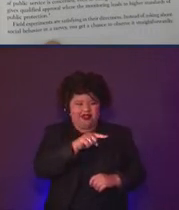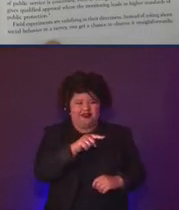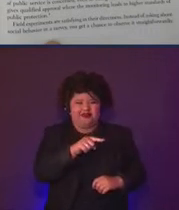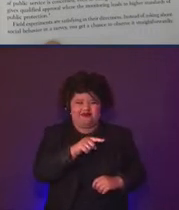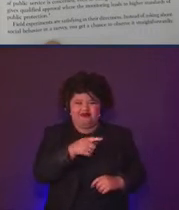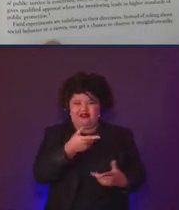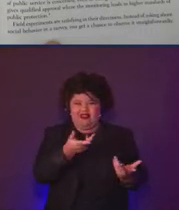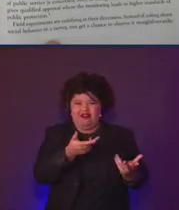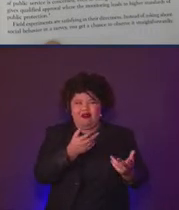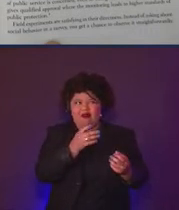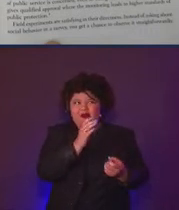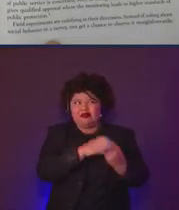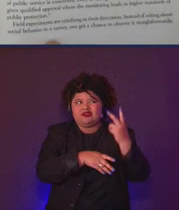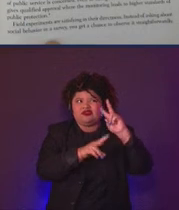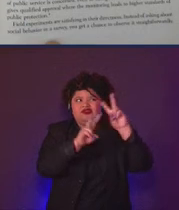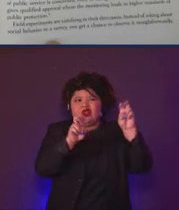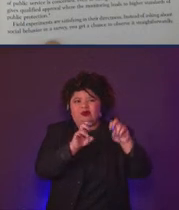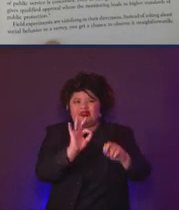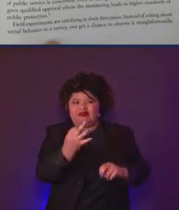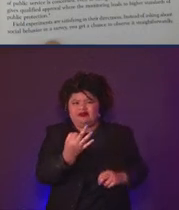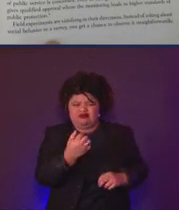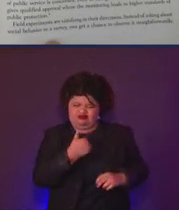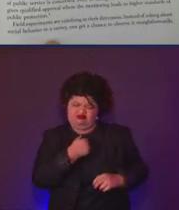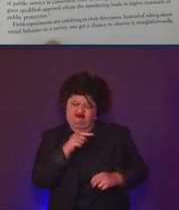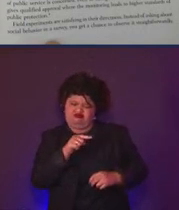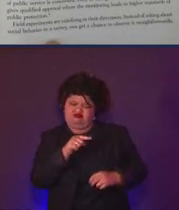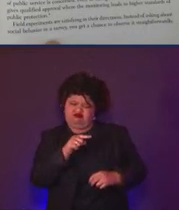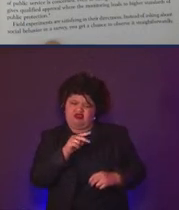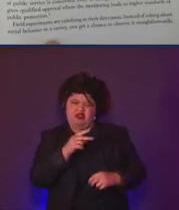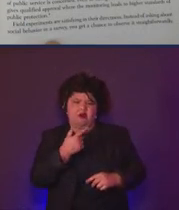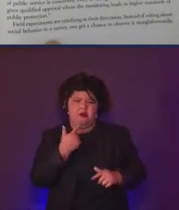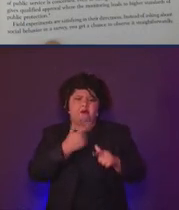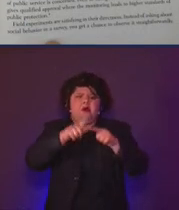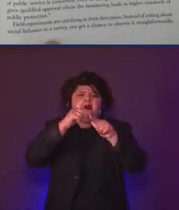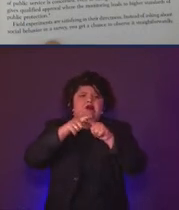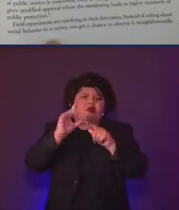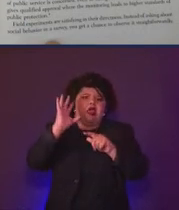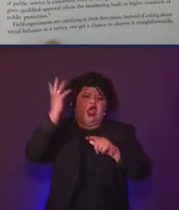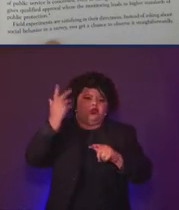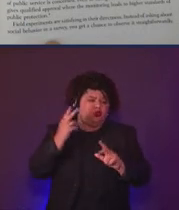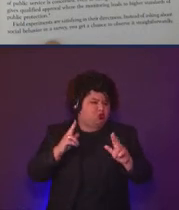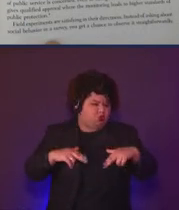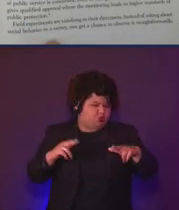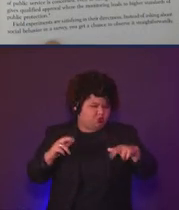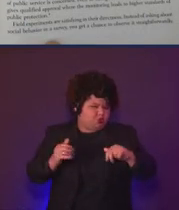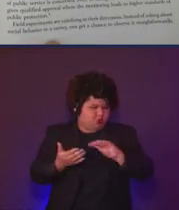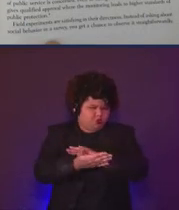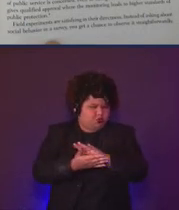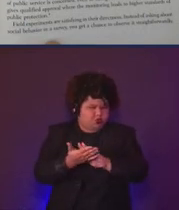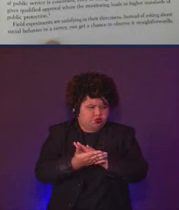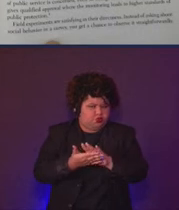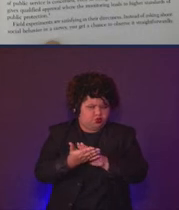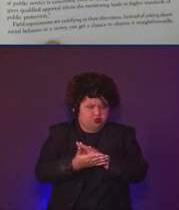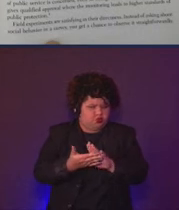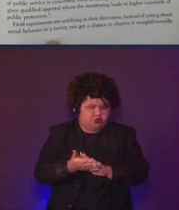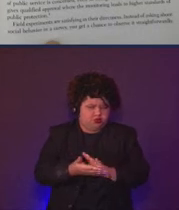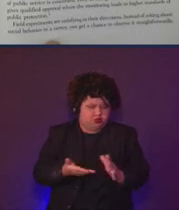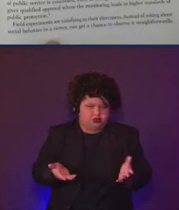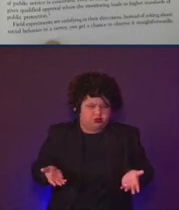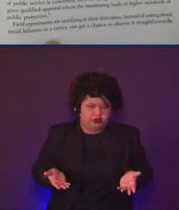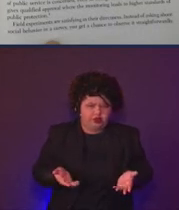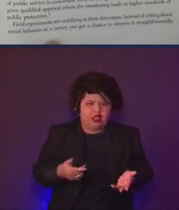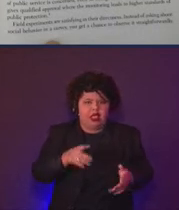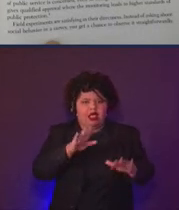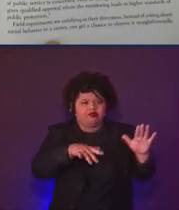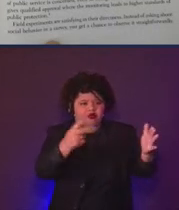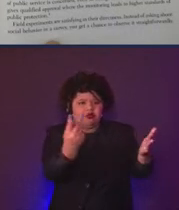I didn't really get in trouble. I never really got in trouble for anything, any of the bad things that I did. Like when my dad used to bring home the computer